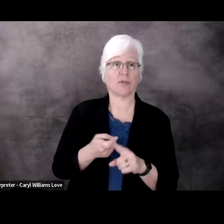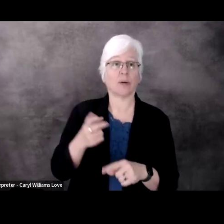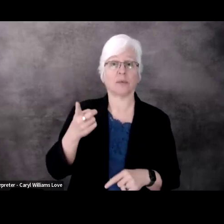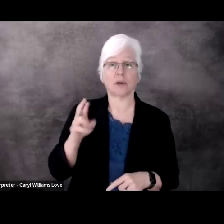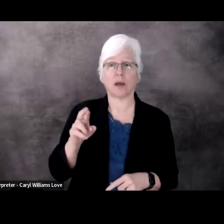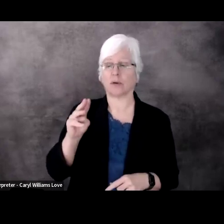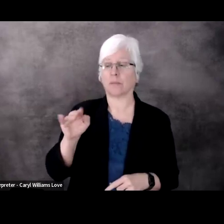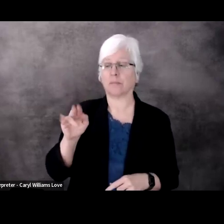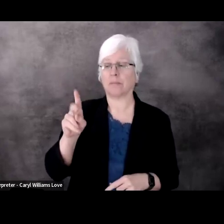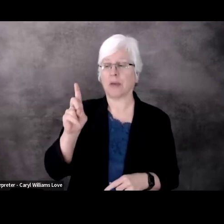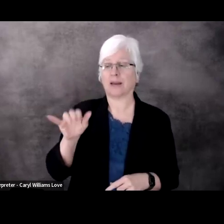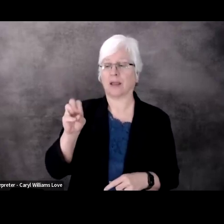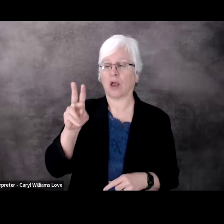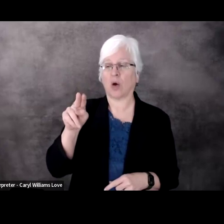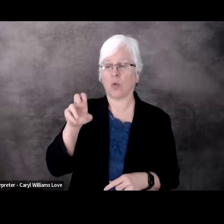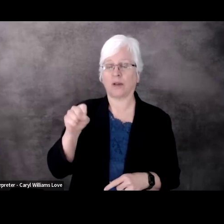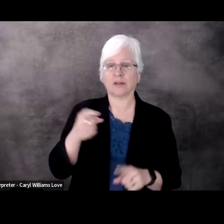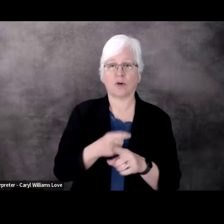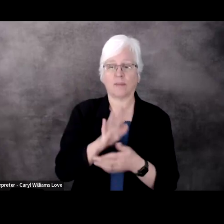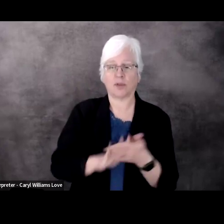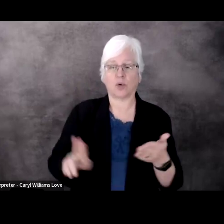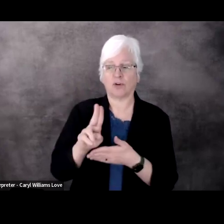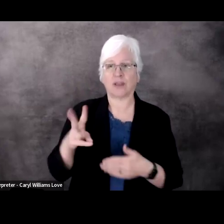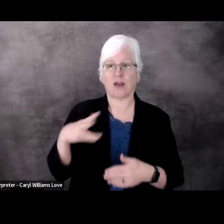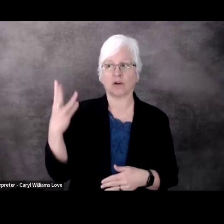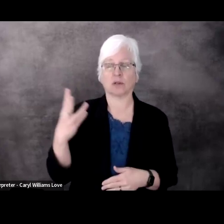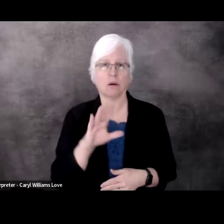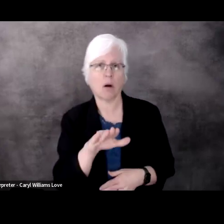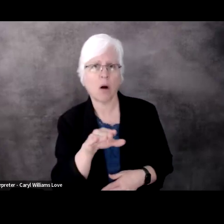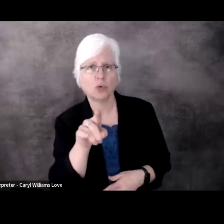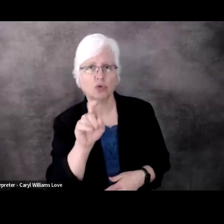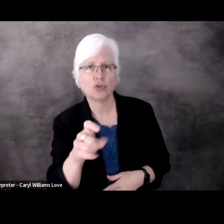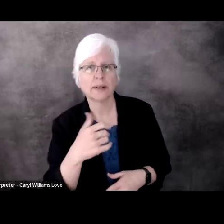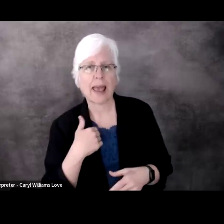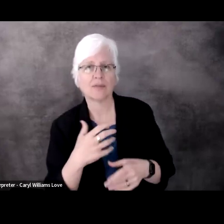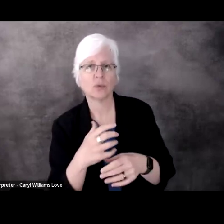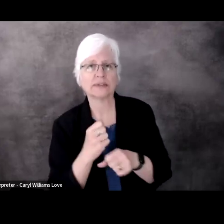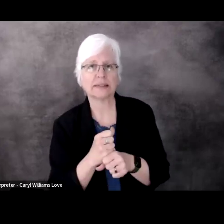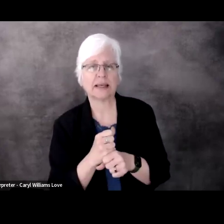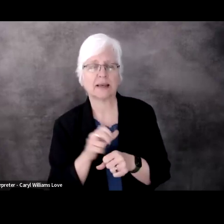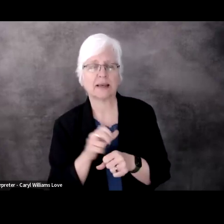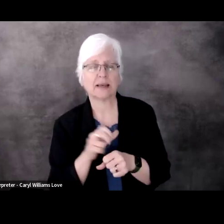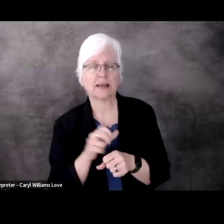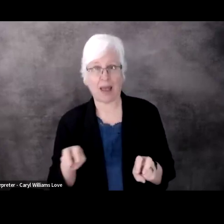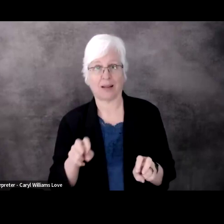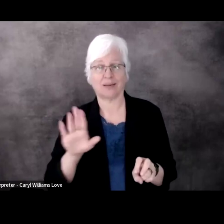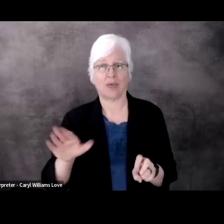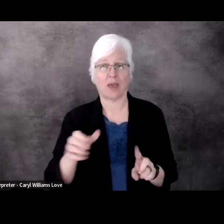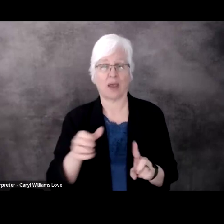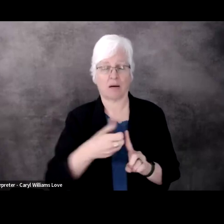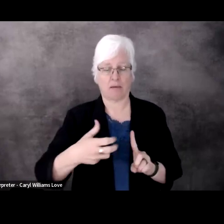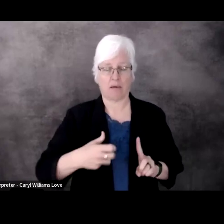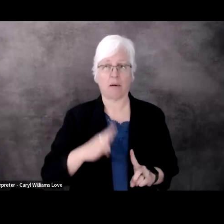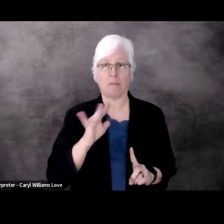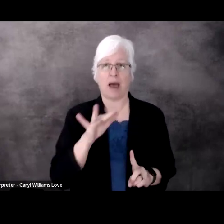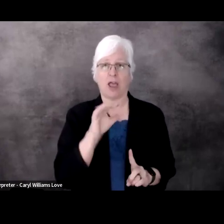Owens from University of Washington. And by the way, you should have received the panelist bios yesterday,